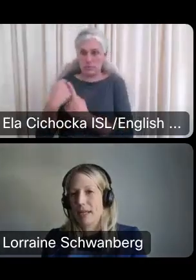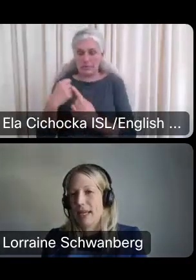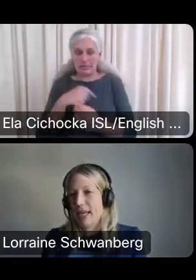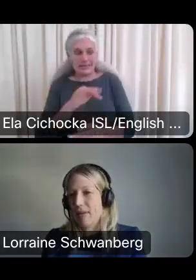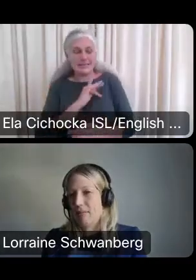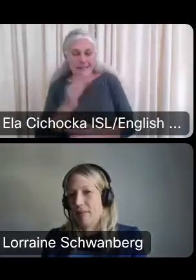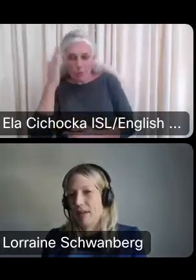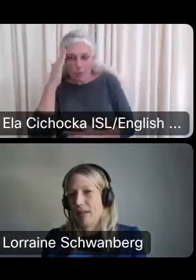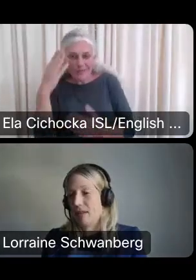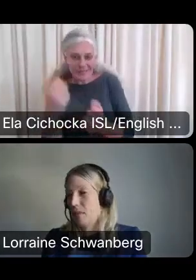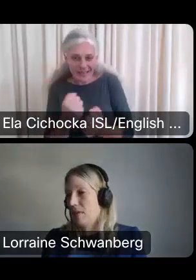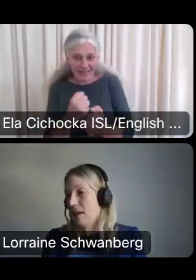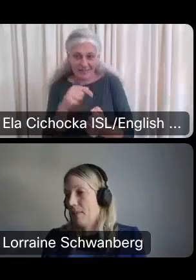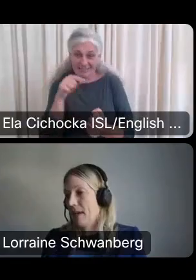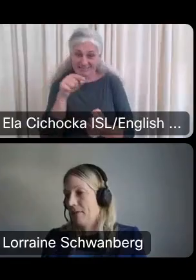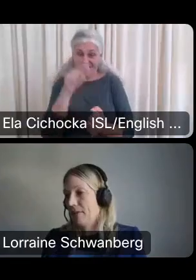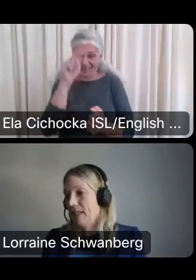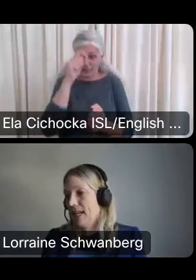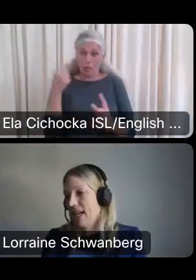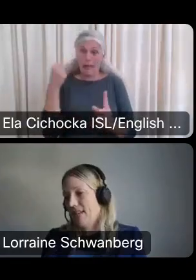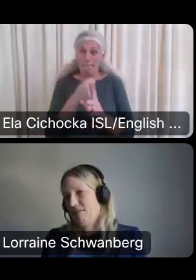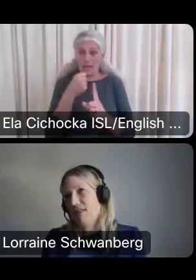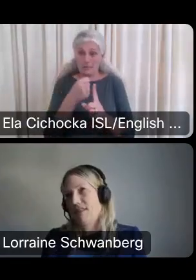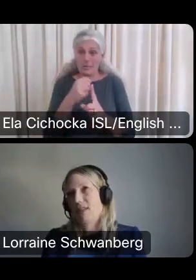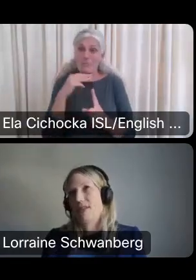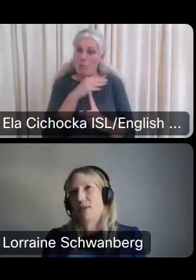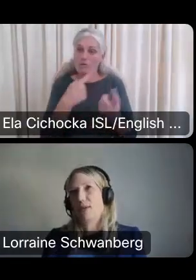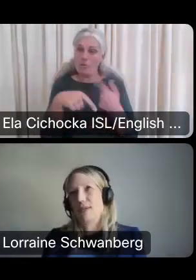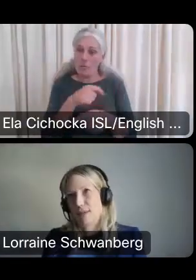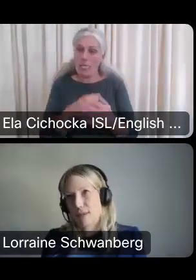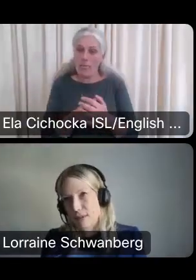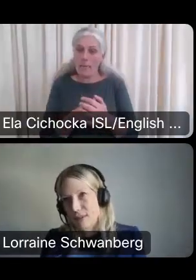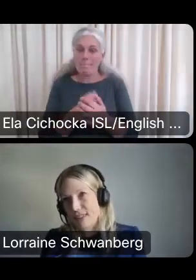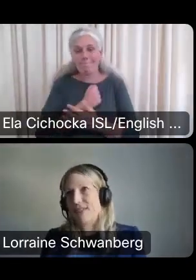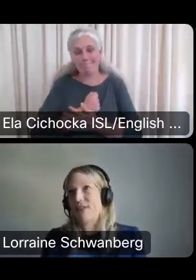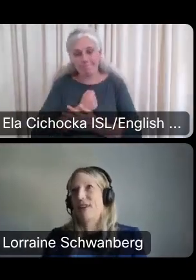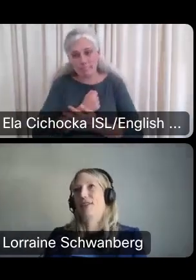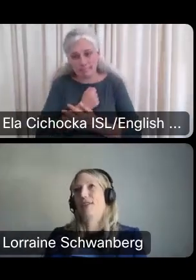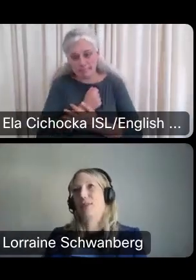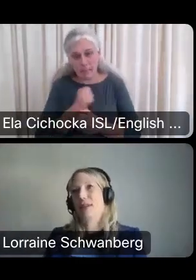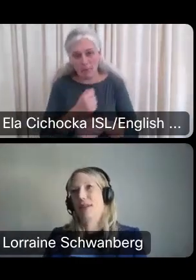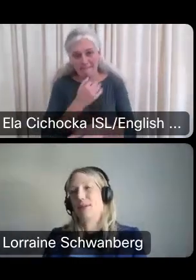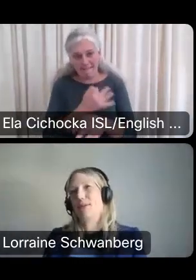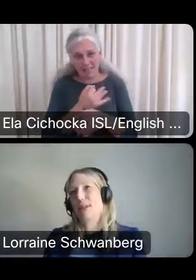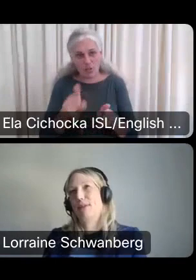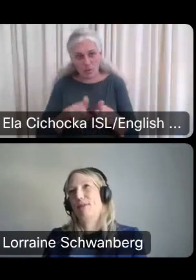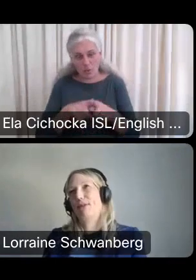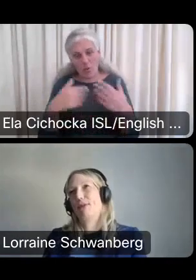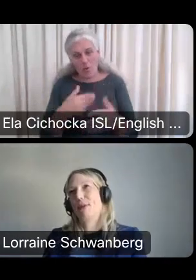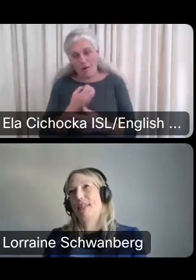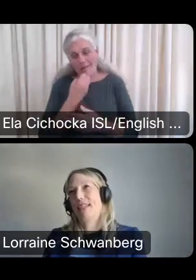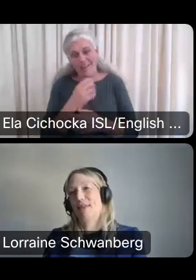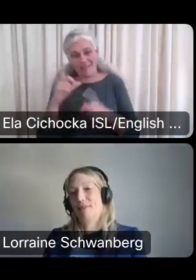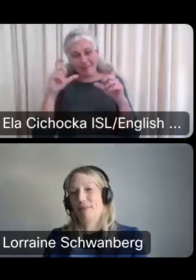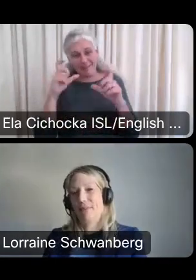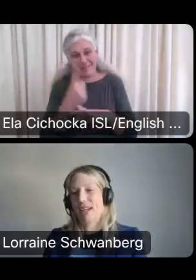self-awareness, I think has been really impactful. And sincere condolences around your father as well. That was a really lovely photo,